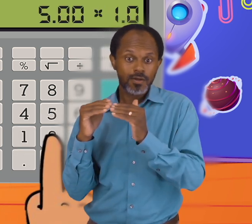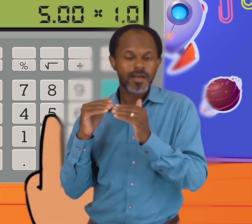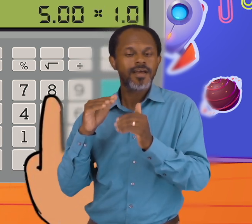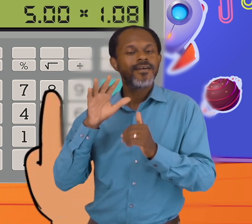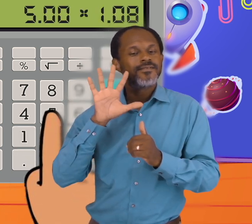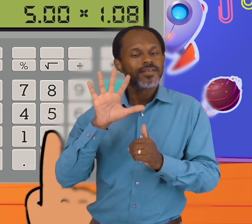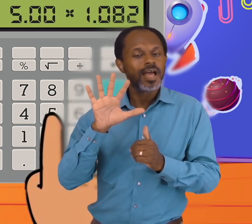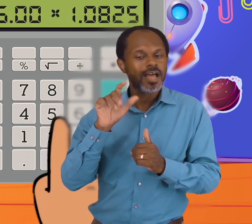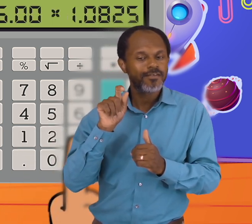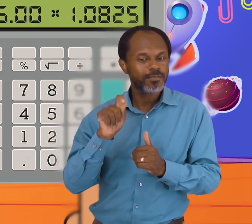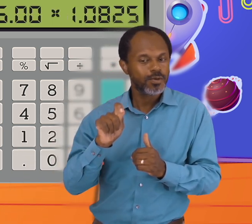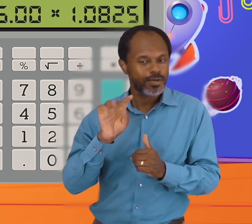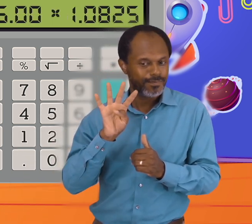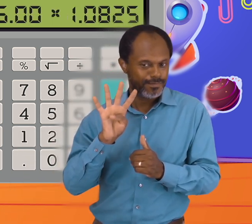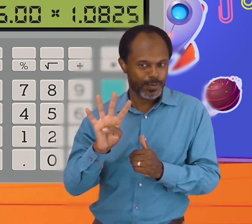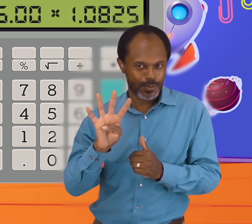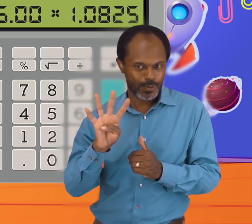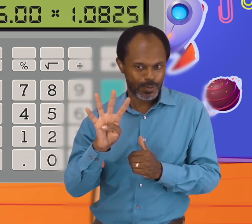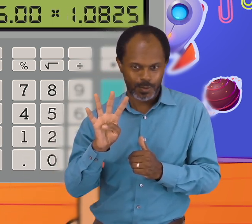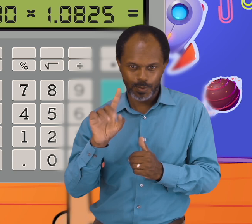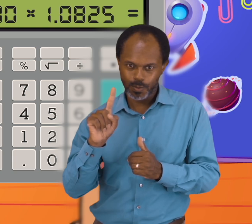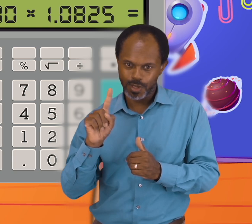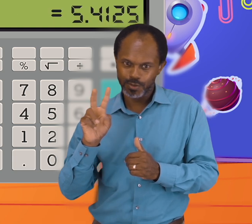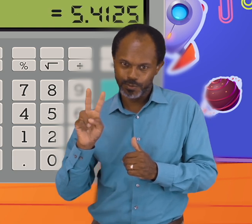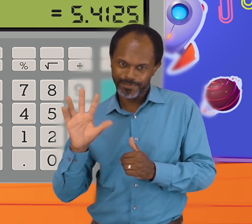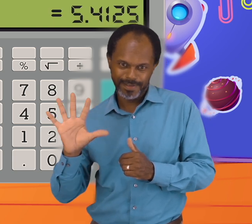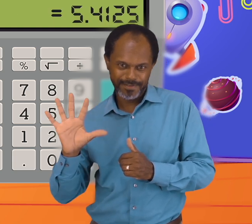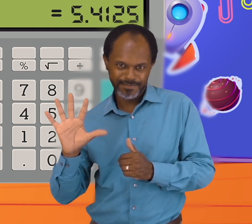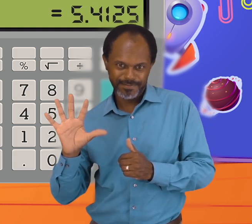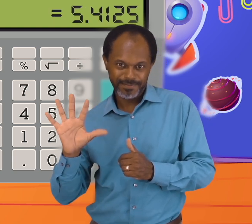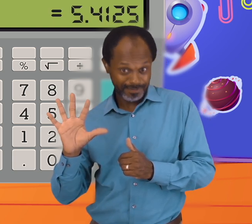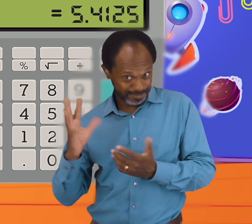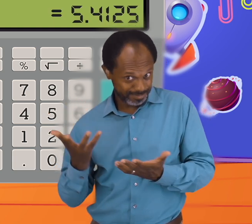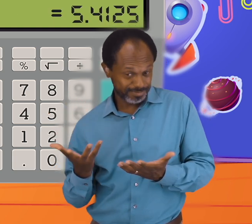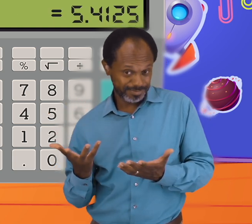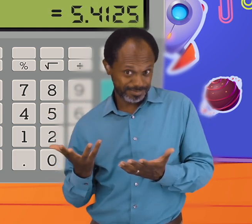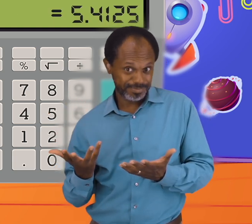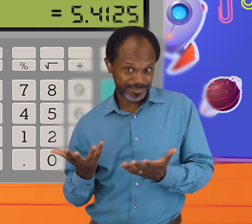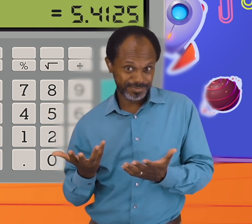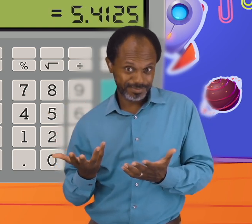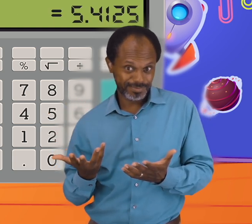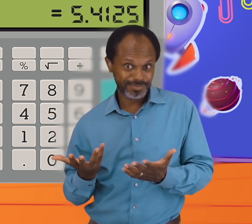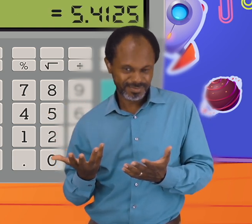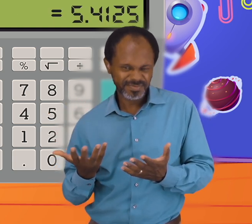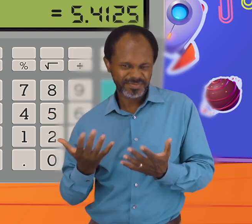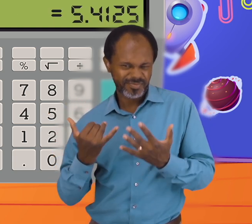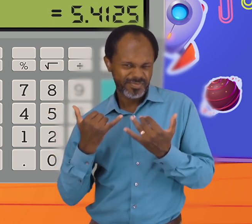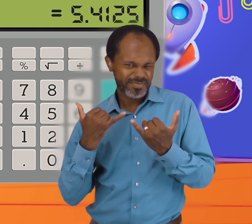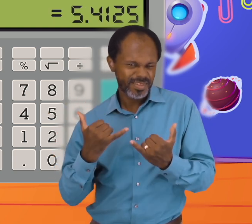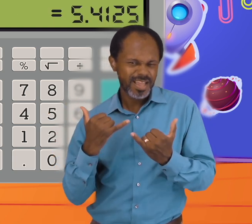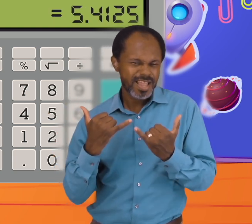.0825. This equals 5.4125.